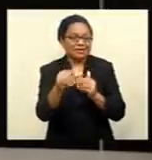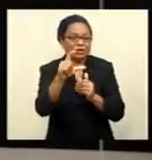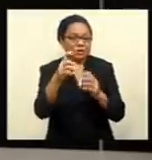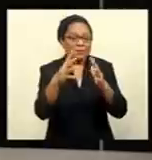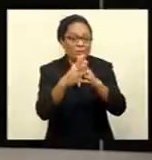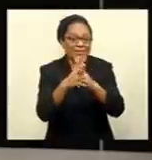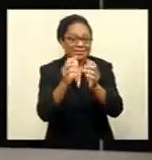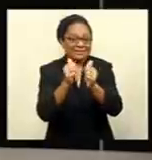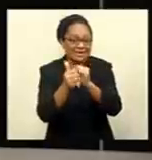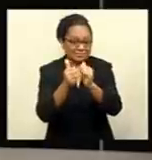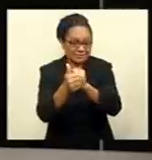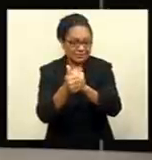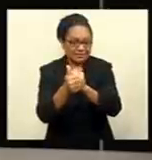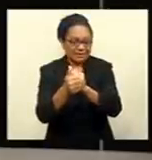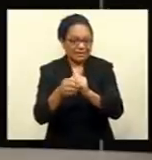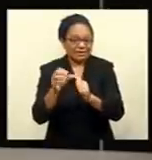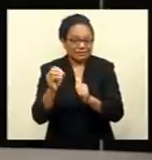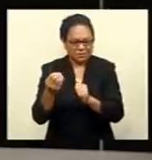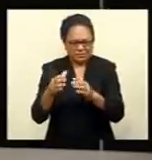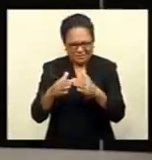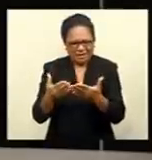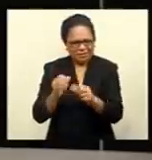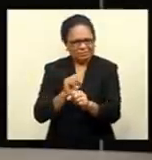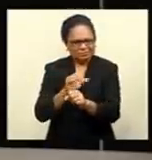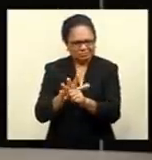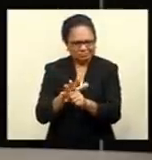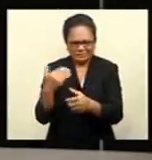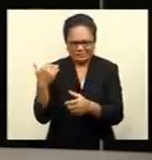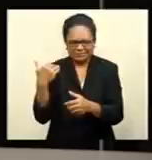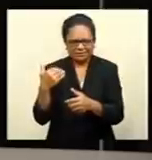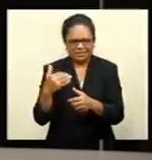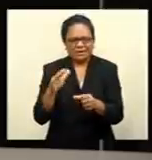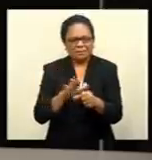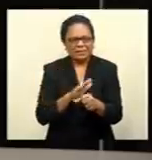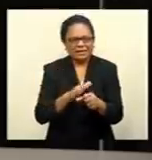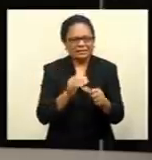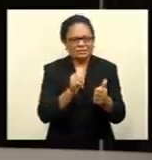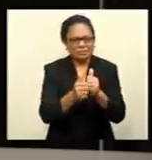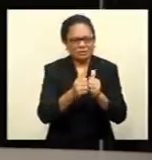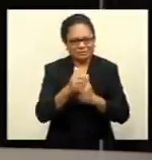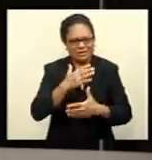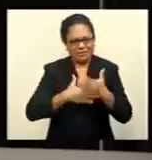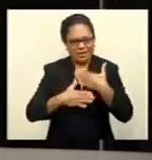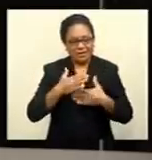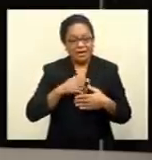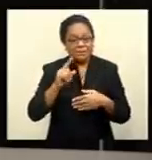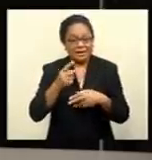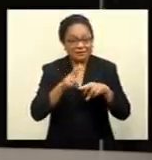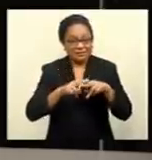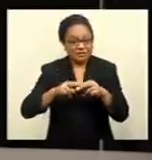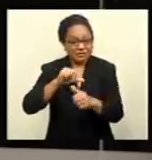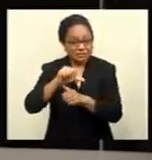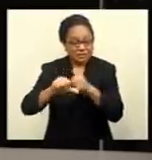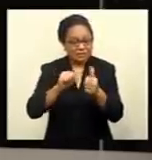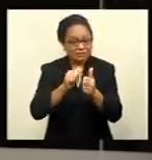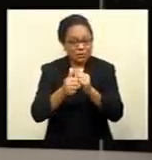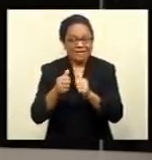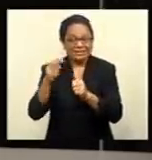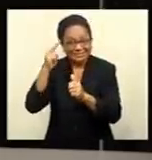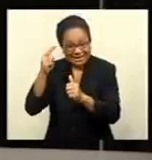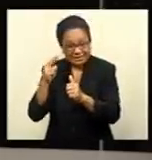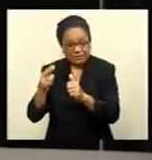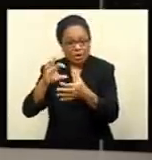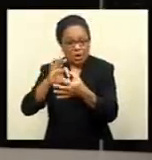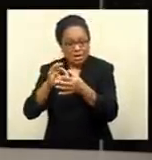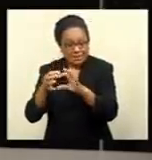Commonwealth Games. With the pandemic still affecting most sporting meets, the Fiji Association of Sports and National Olympic Committee will